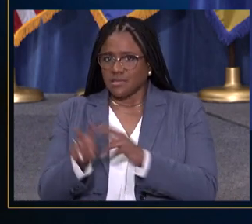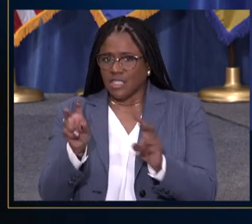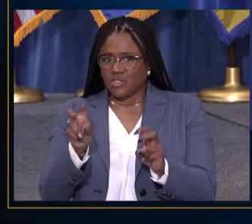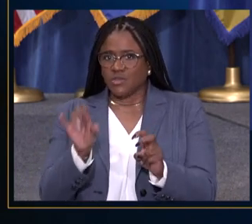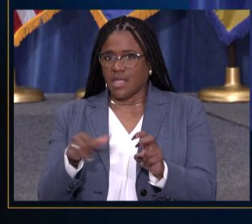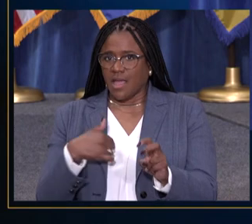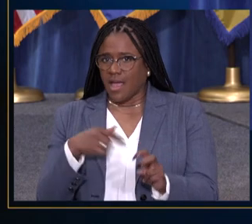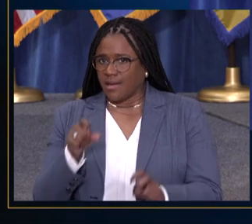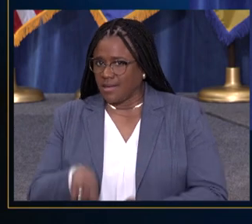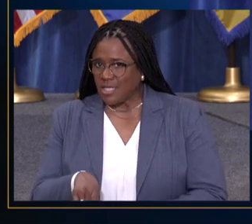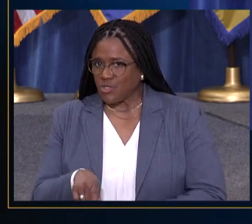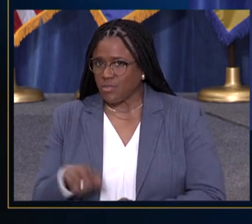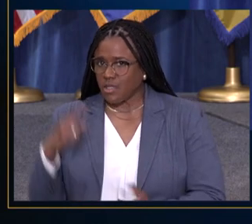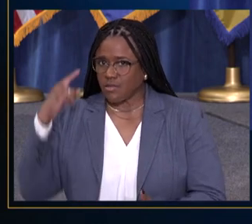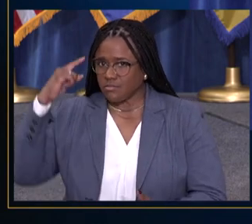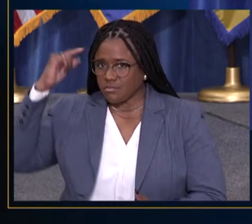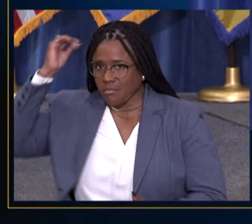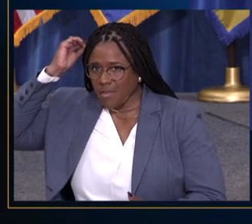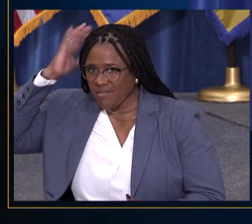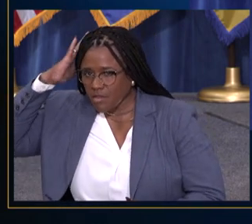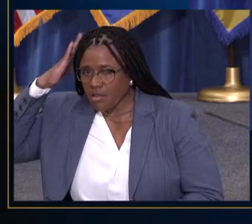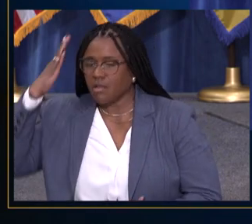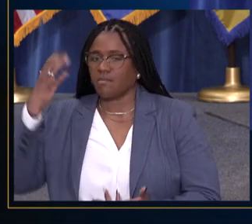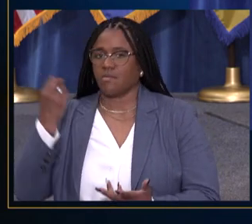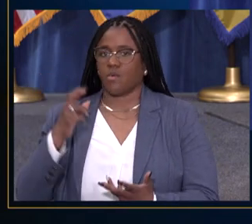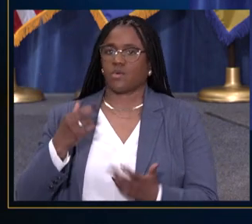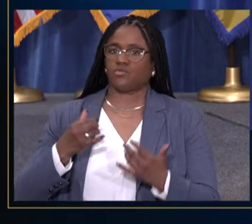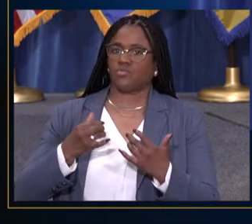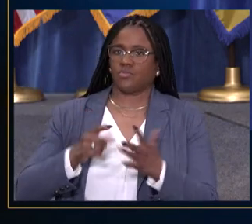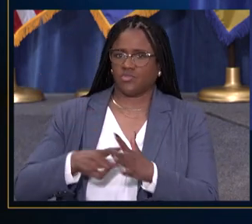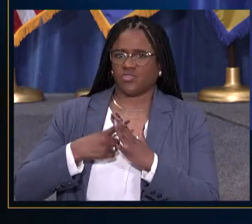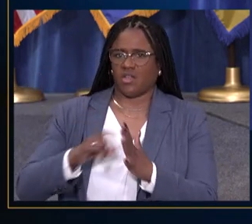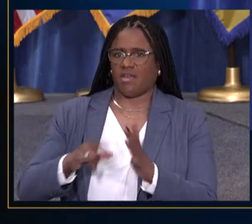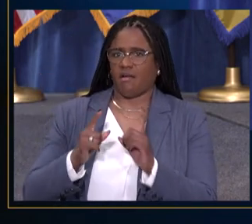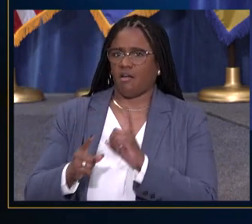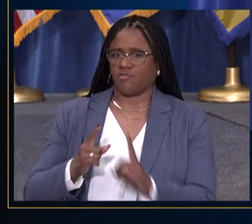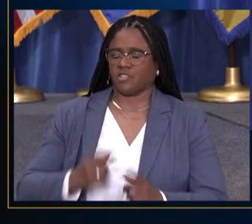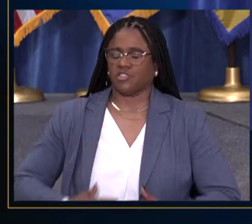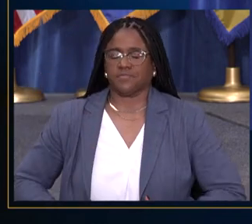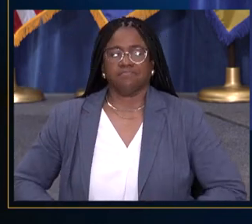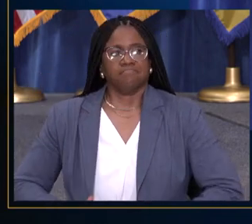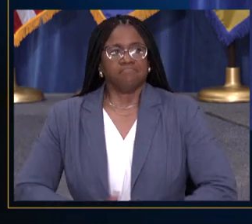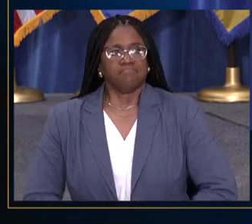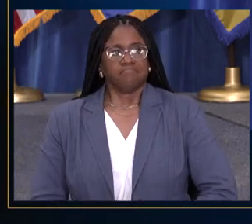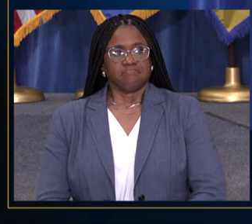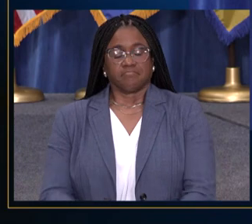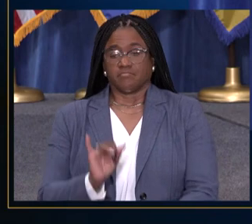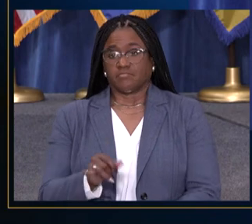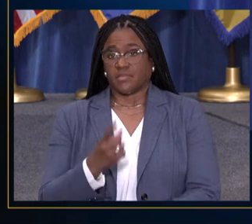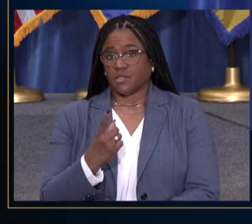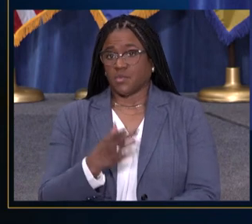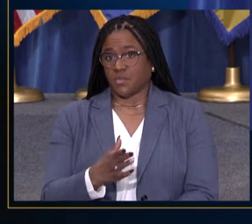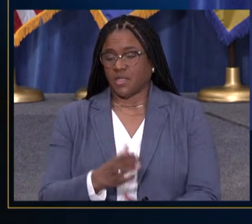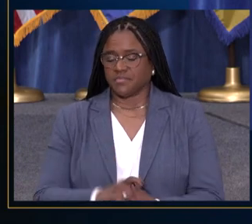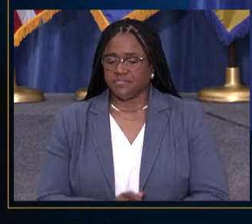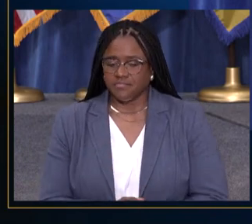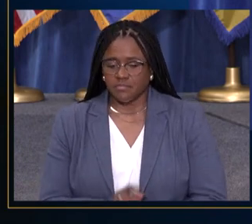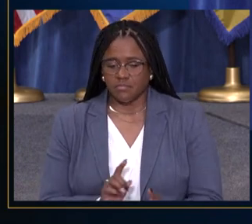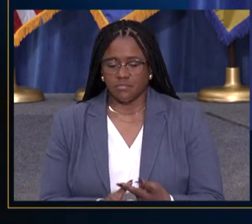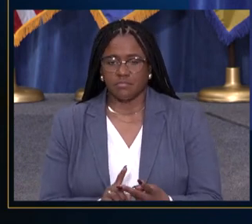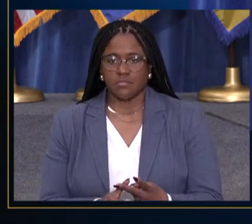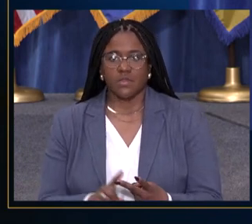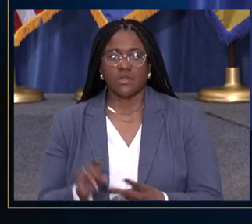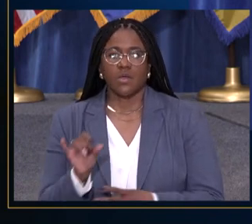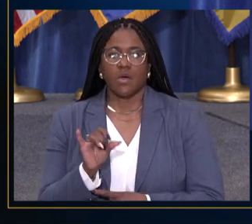need to be mindful of, or even just to start the conversation there? So that's one way. We also, I